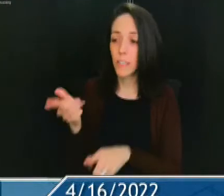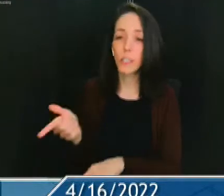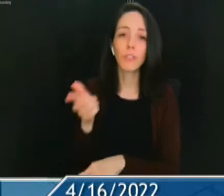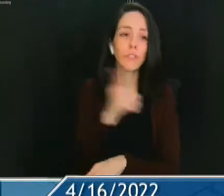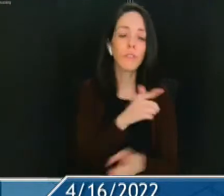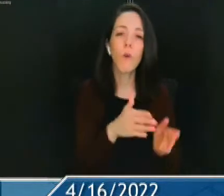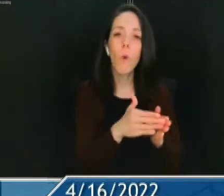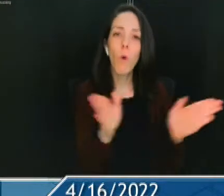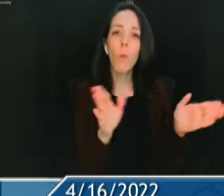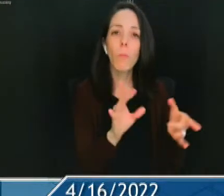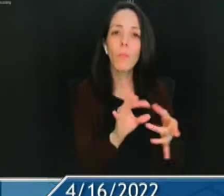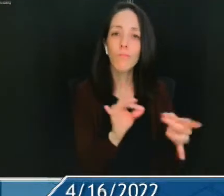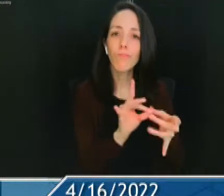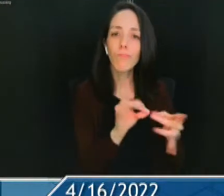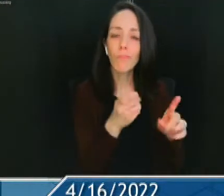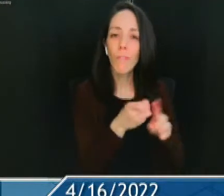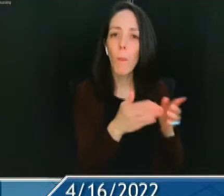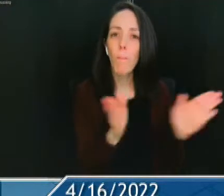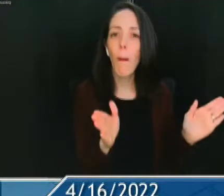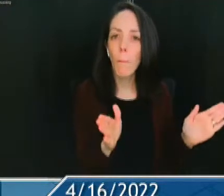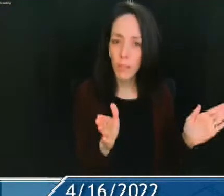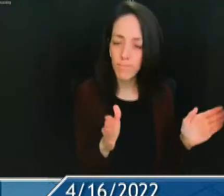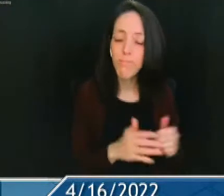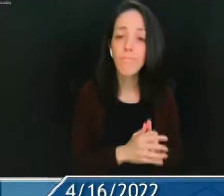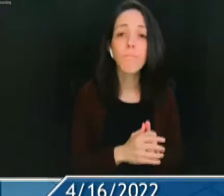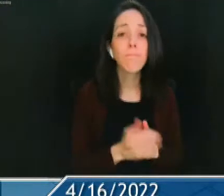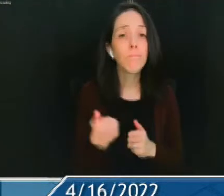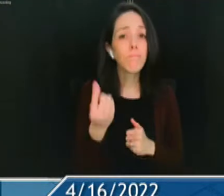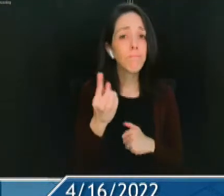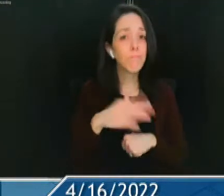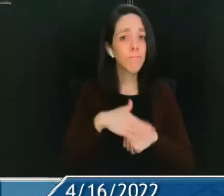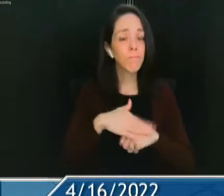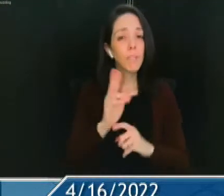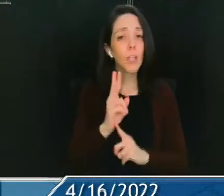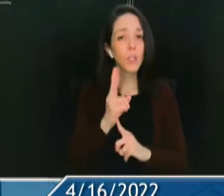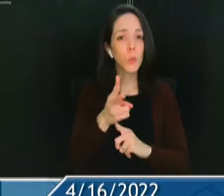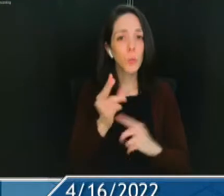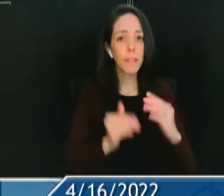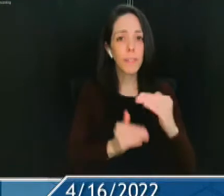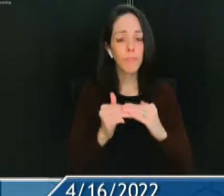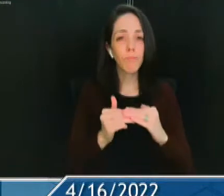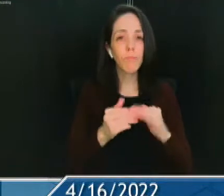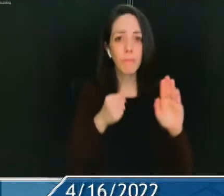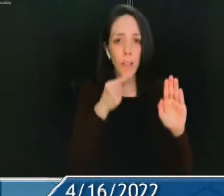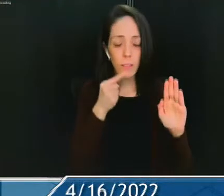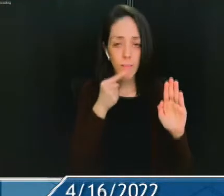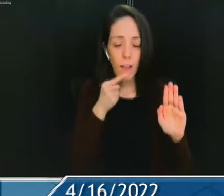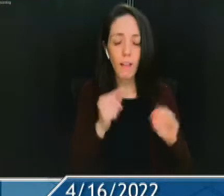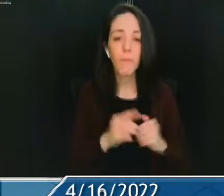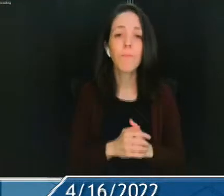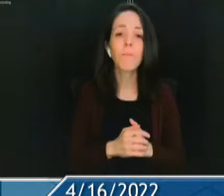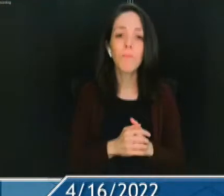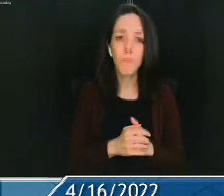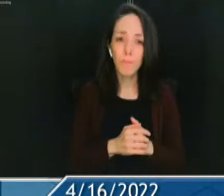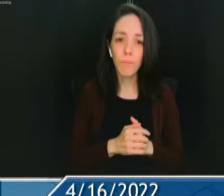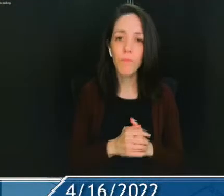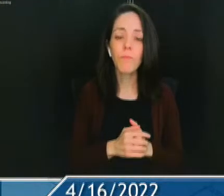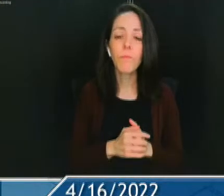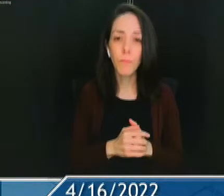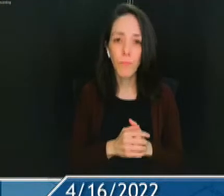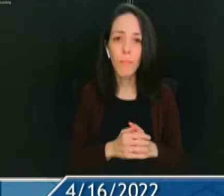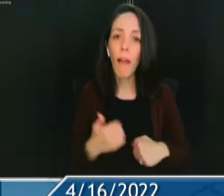just to reiterate, you're going to have 2 minutes to testify. My colleague, Jeremiah, is going to be our timekeeper. And then also, if